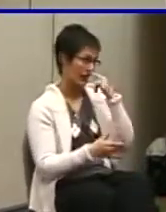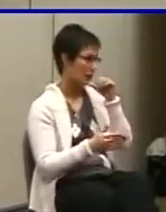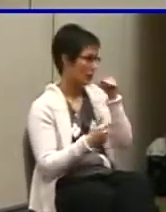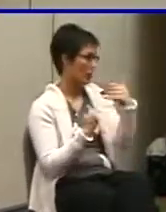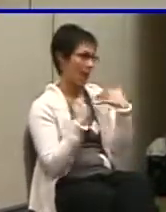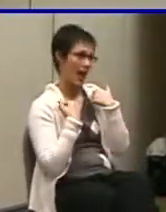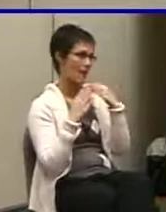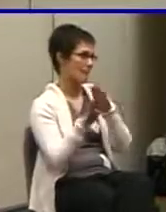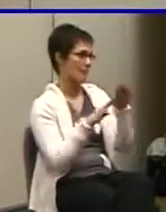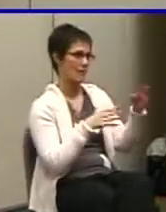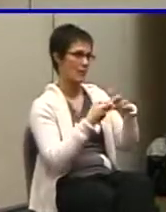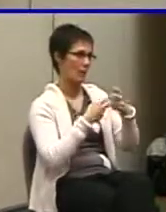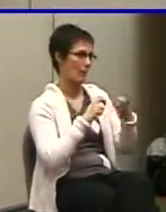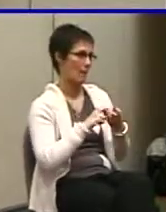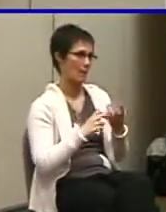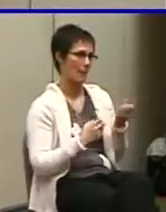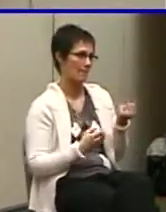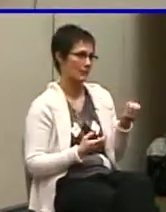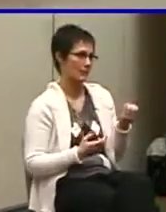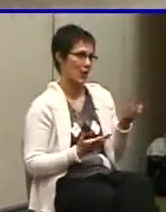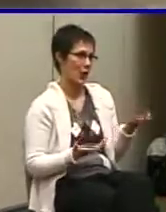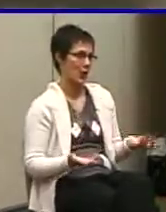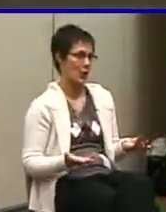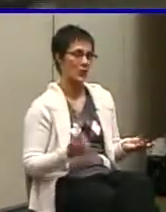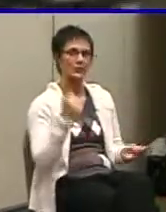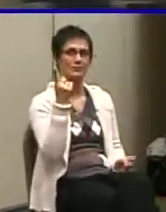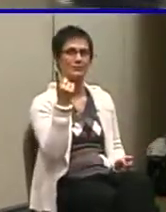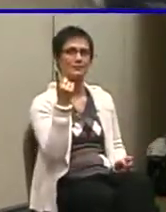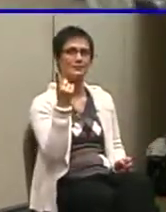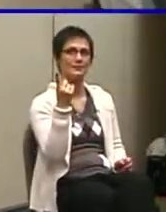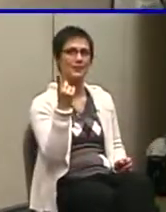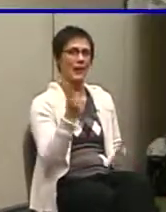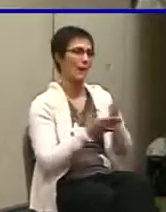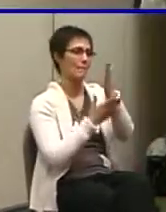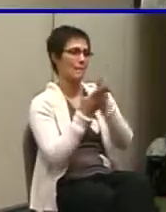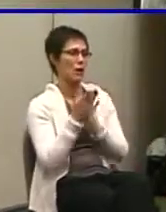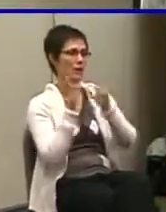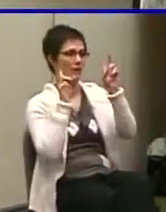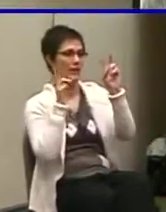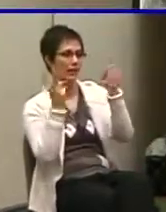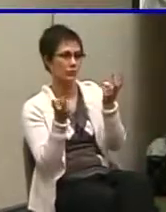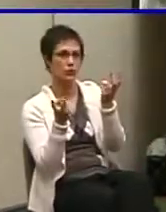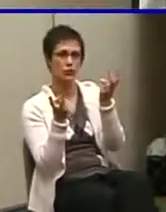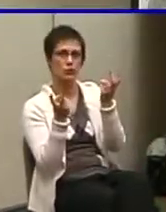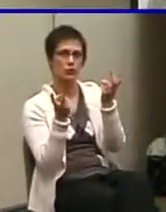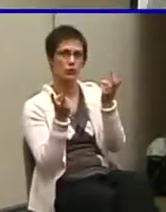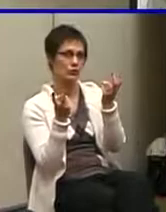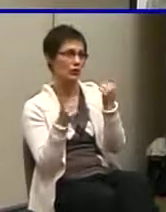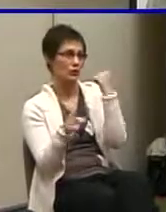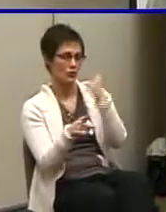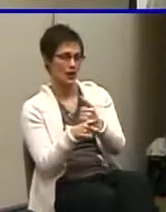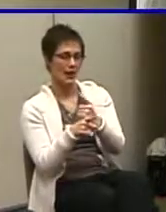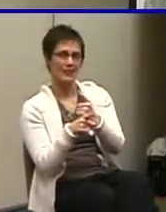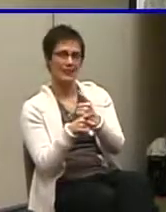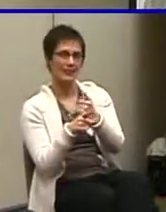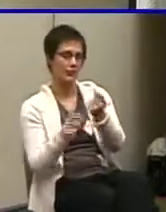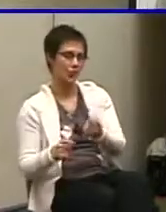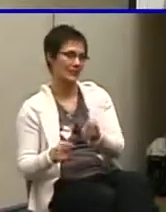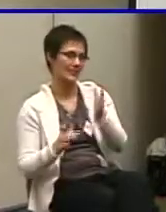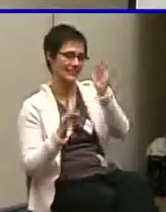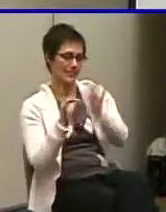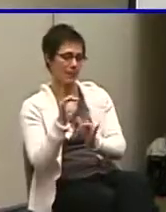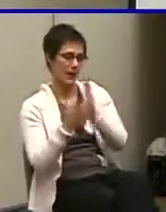that particular kid. Okay. Part of the issue is that, and you're right, if you're skipping the part of the function, that's